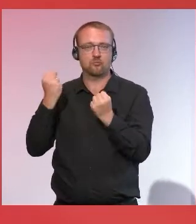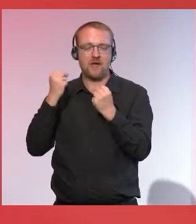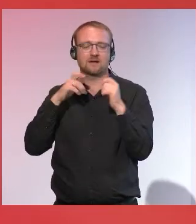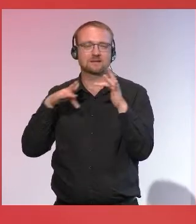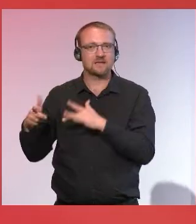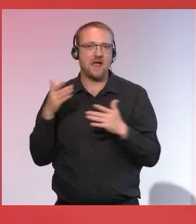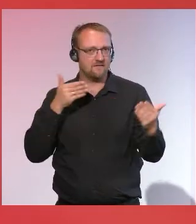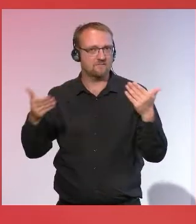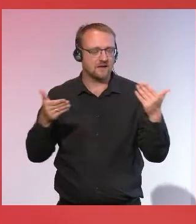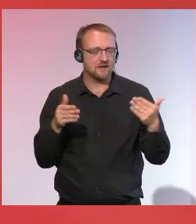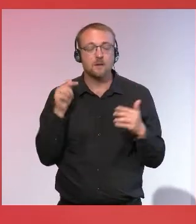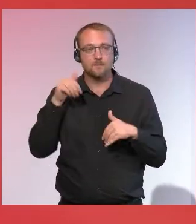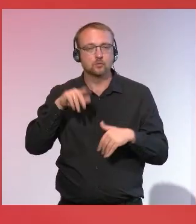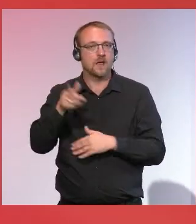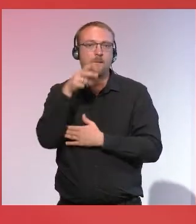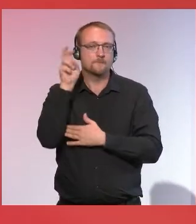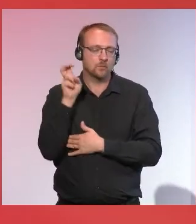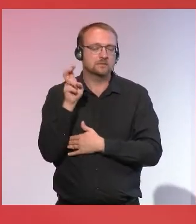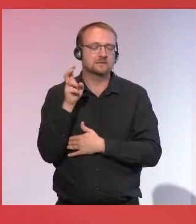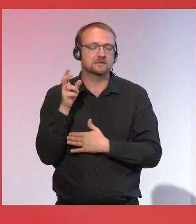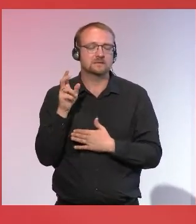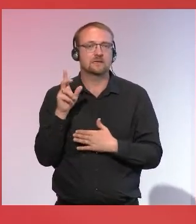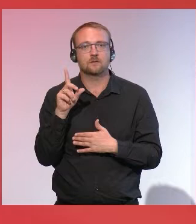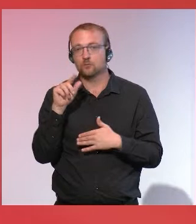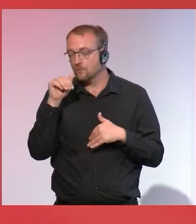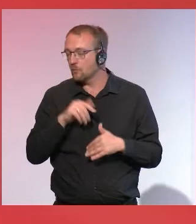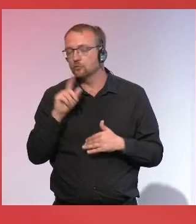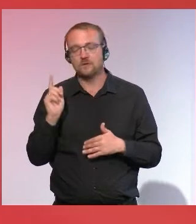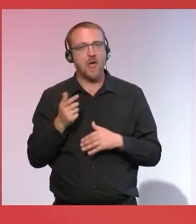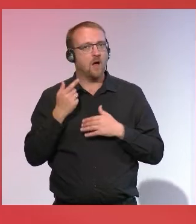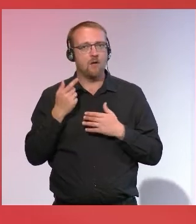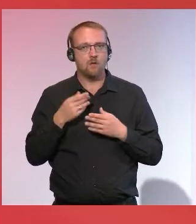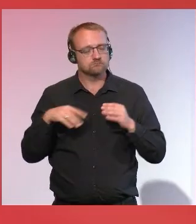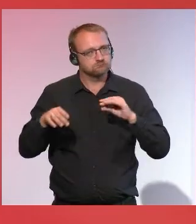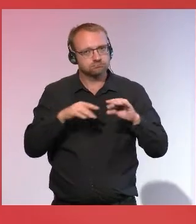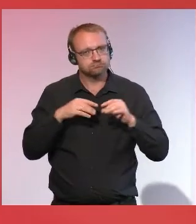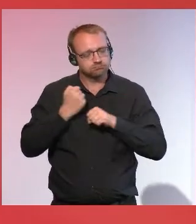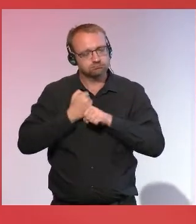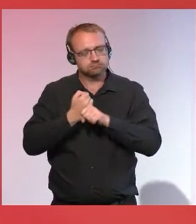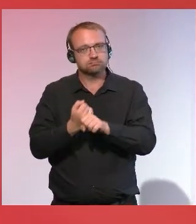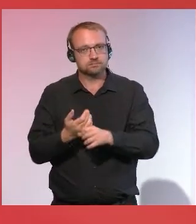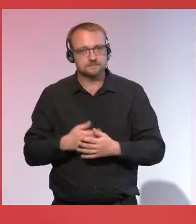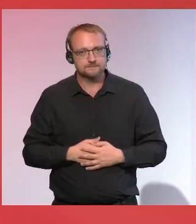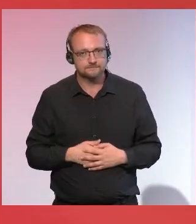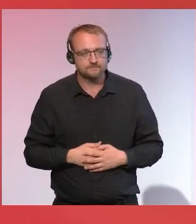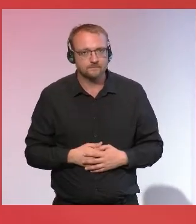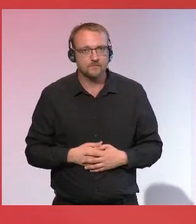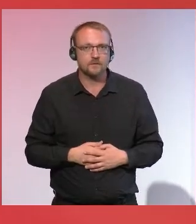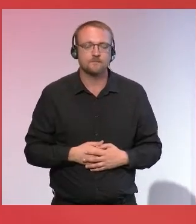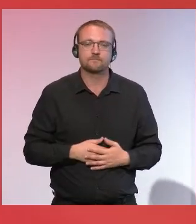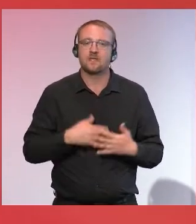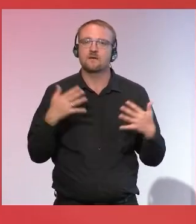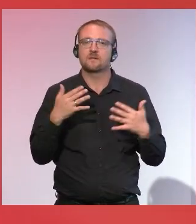and something to work on, of course. And, of course, one of the effects that you hear the most about, of course, the